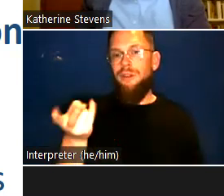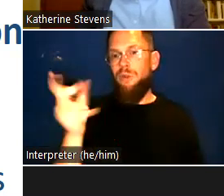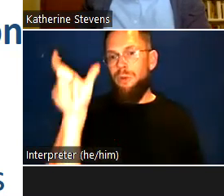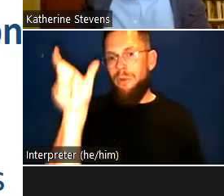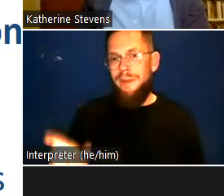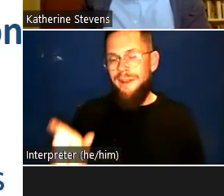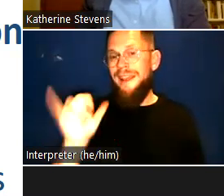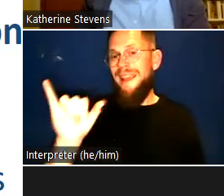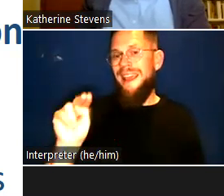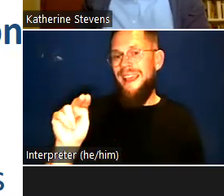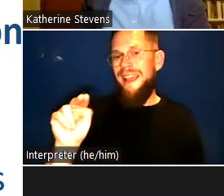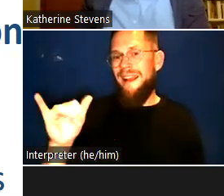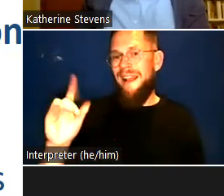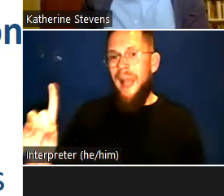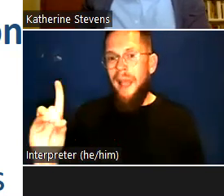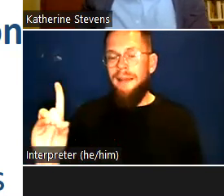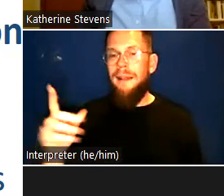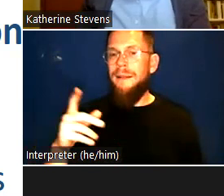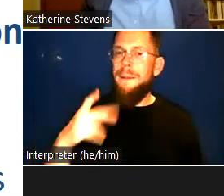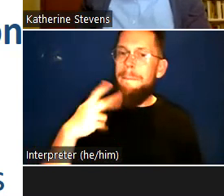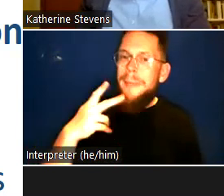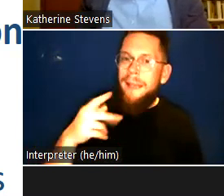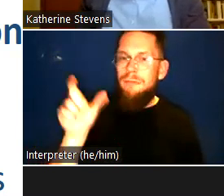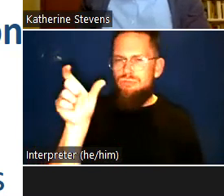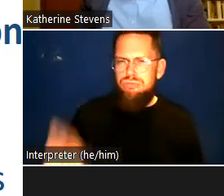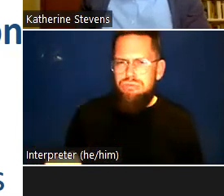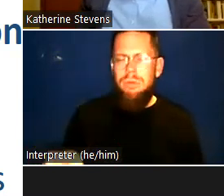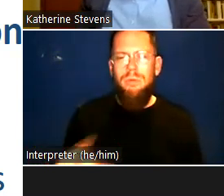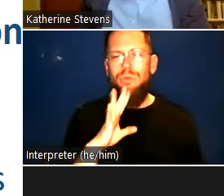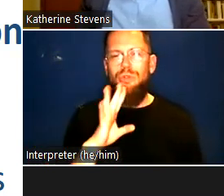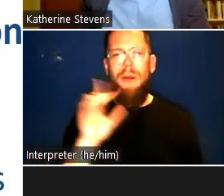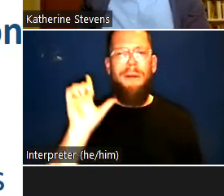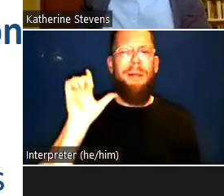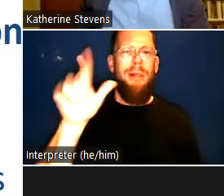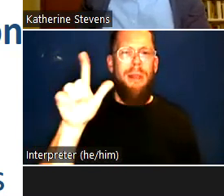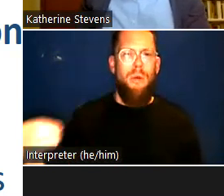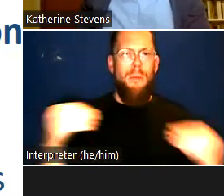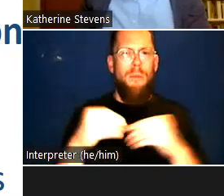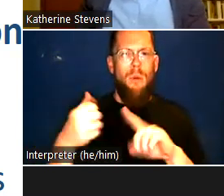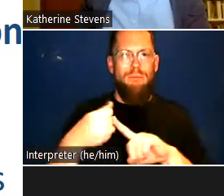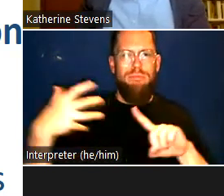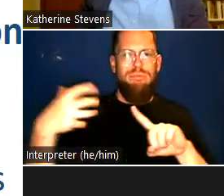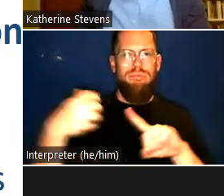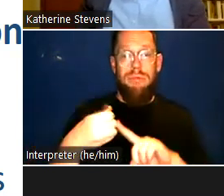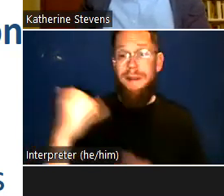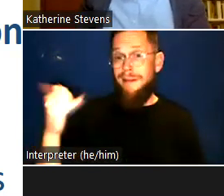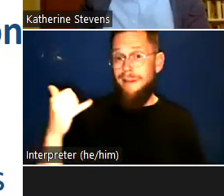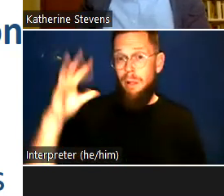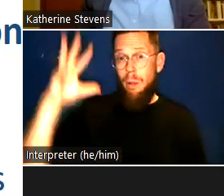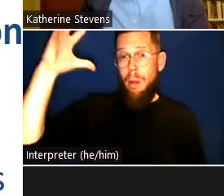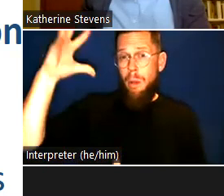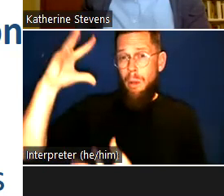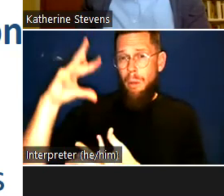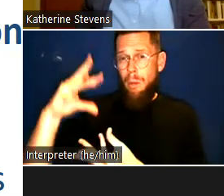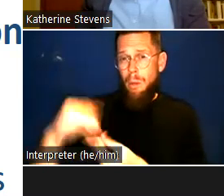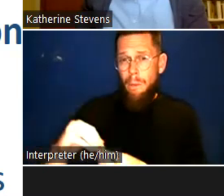Those are in pink on the sheet, and again, we'll talk about that later in the webinar. The yellow totals up all of the